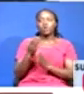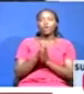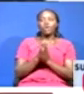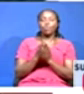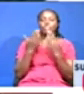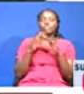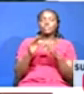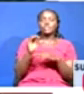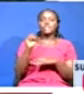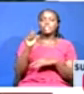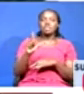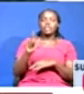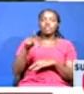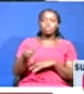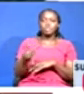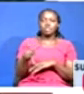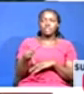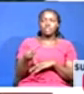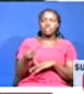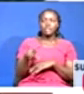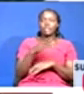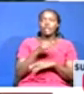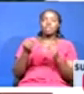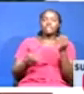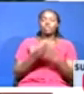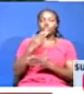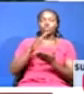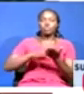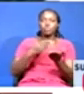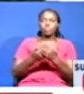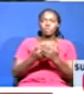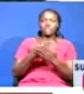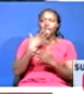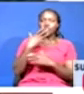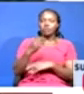SNP housing project and the launch of the proposed